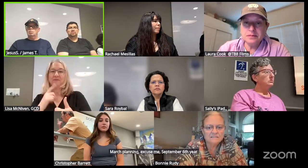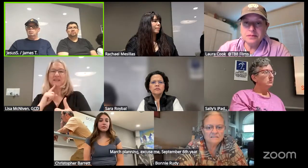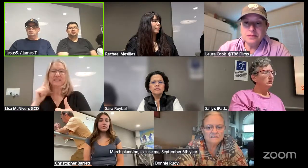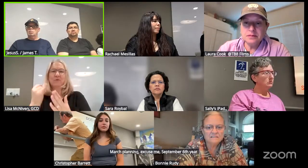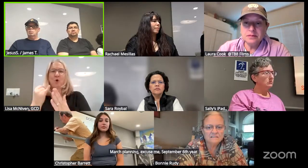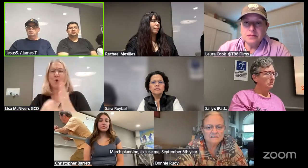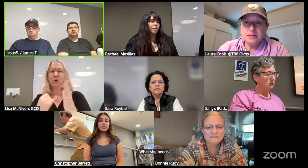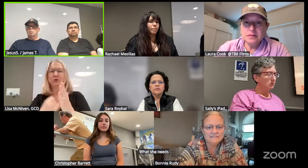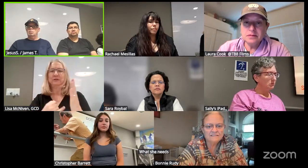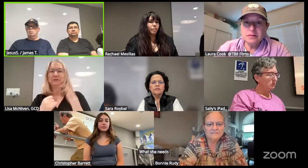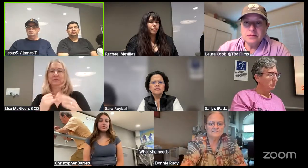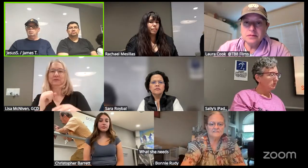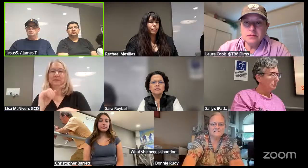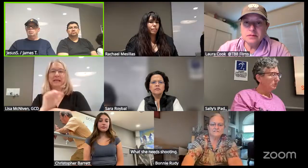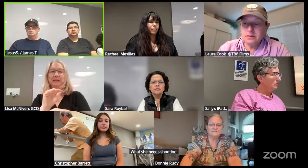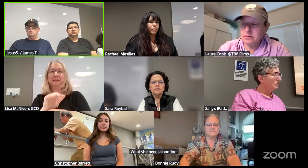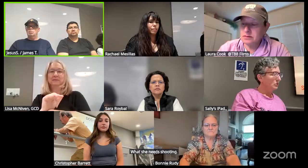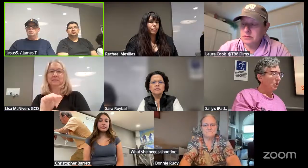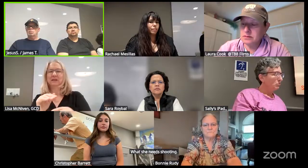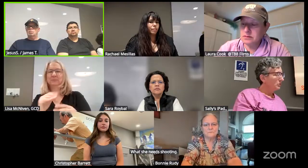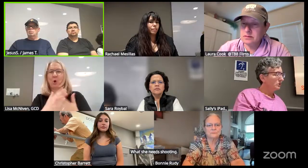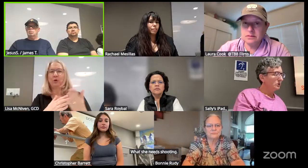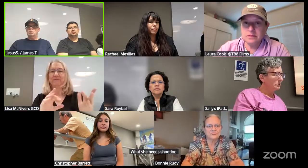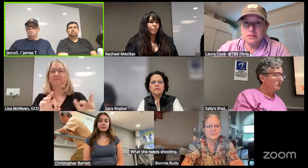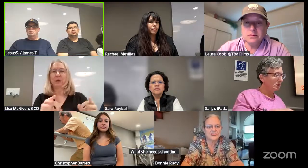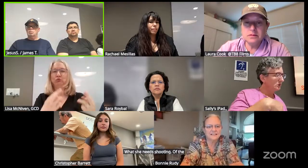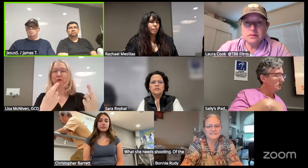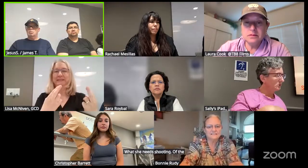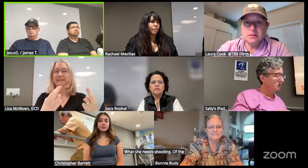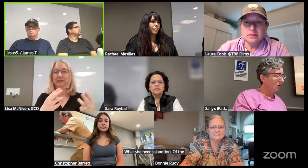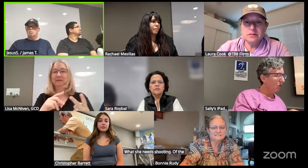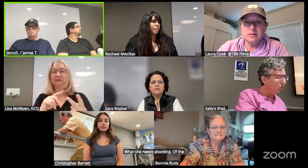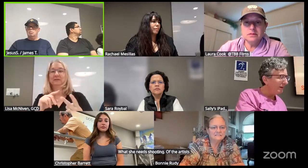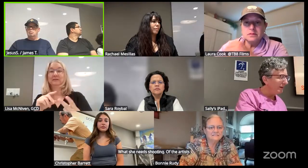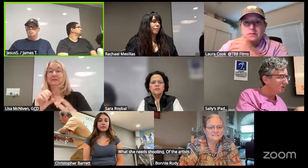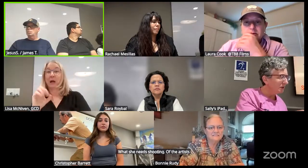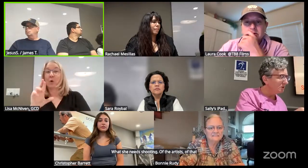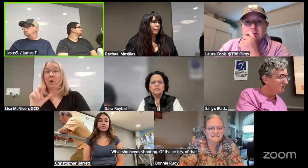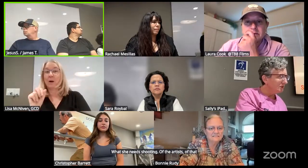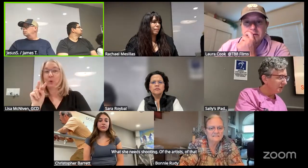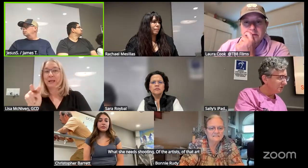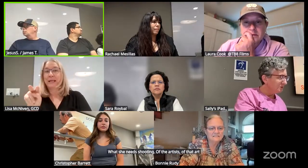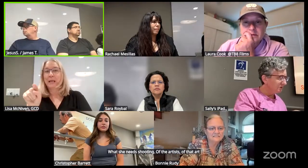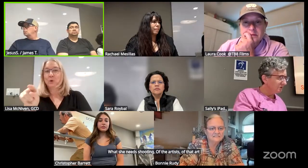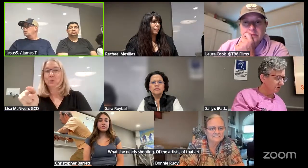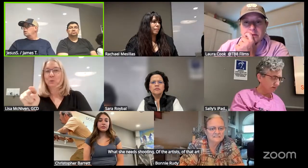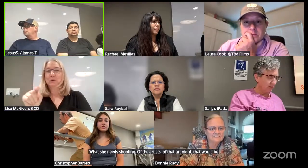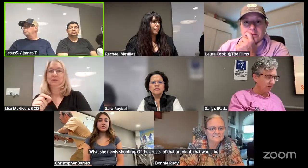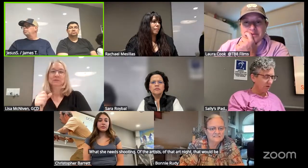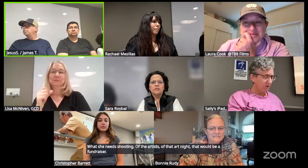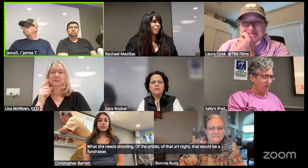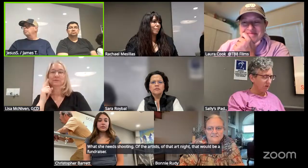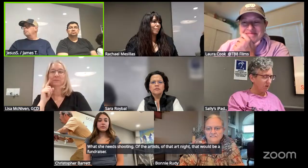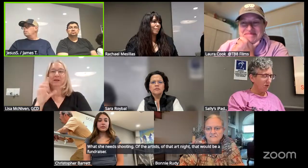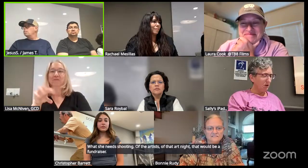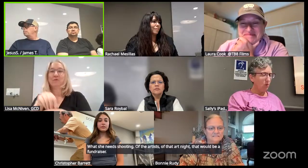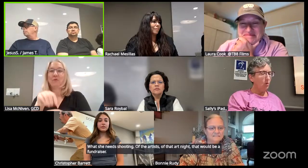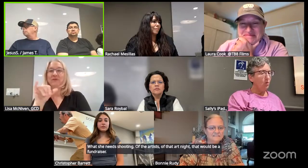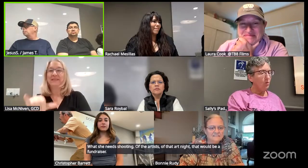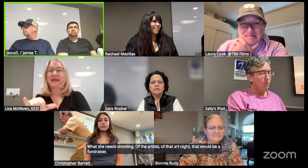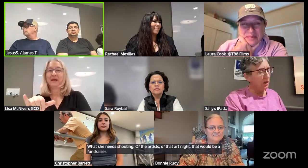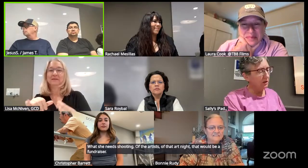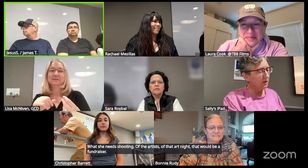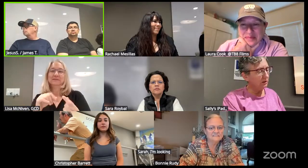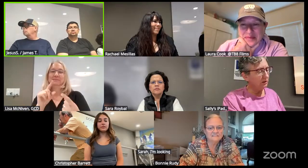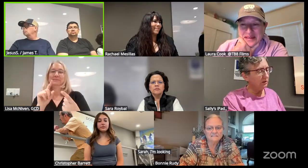opportunity to have deaf artists, a deaf art night. That would be a fundraiser. Sarah, I'm looking at